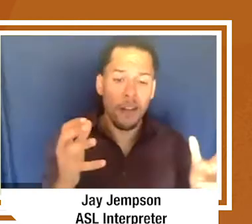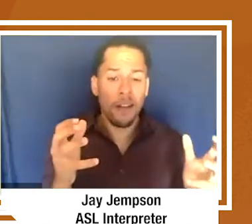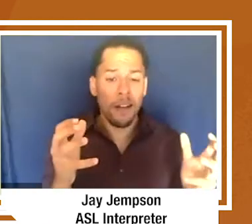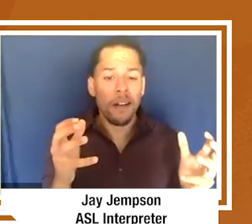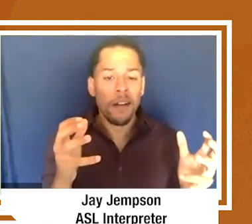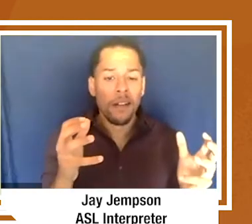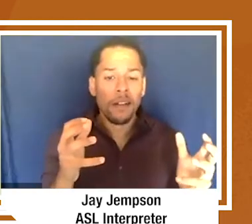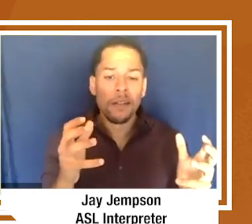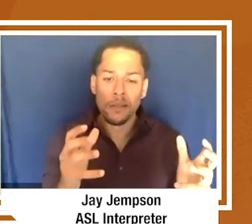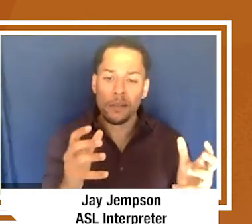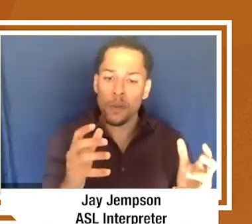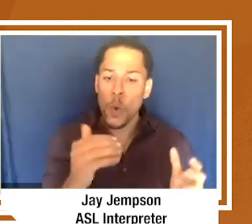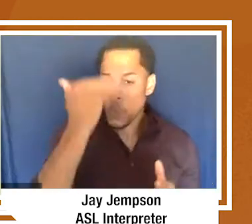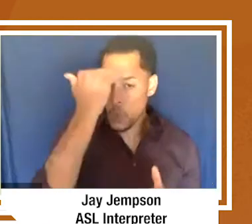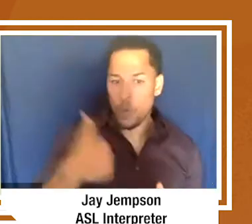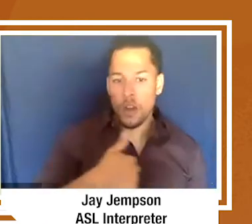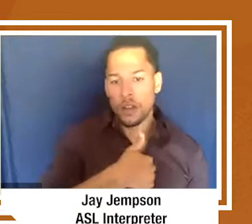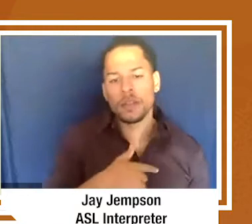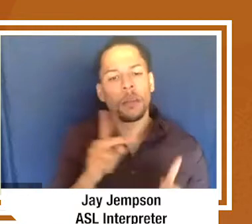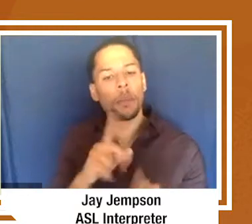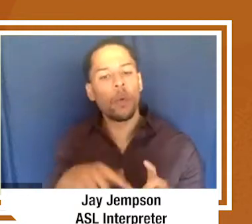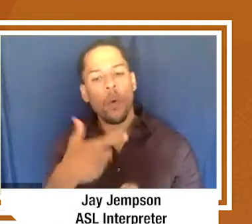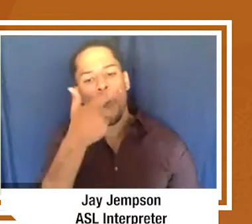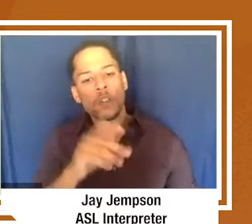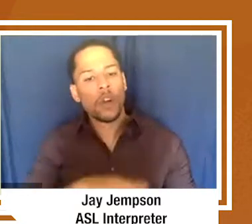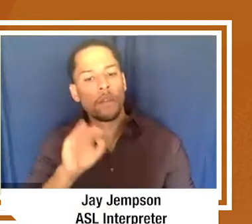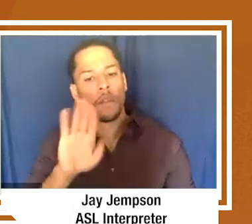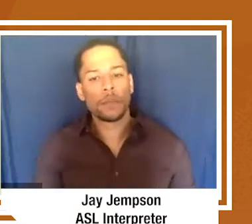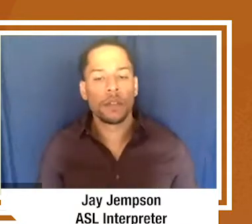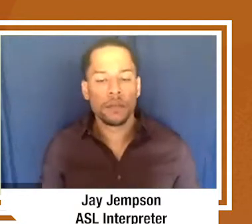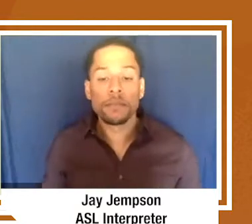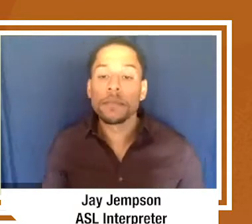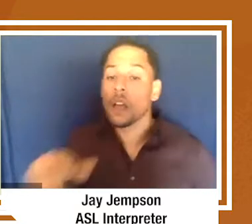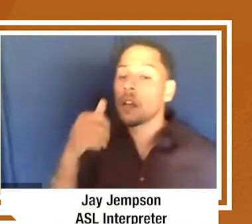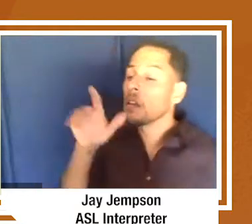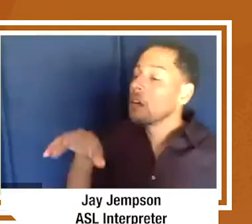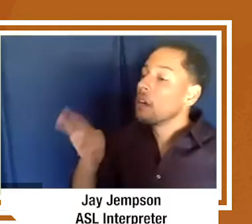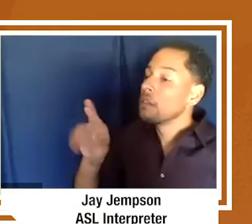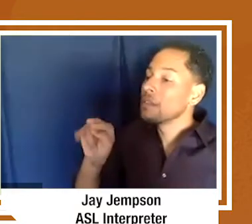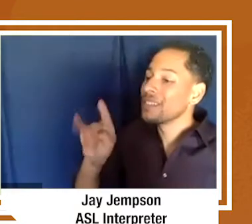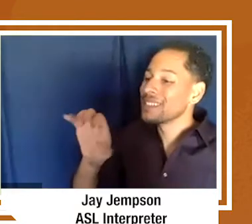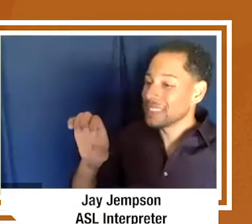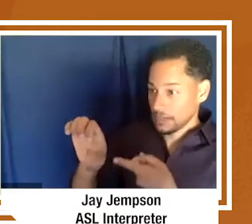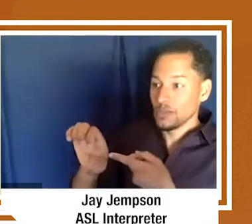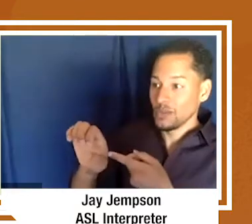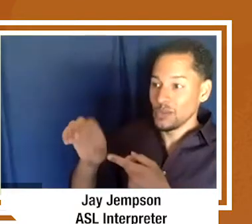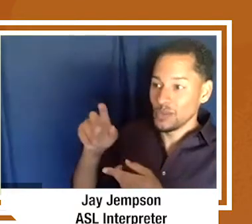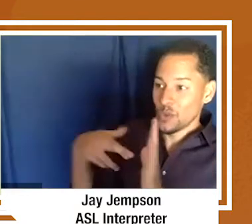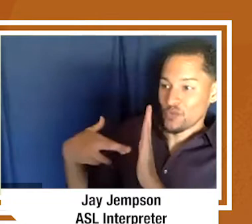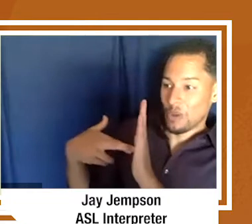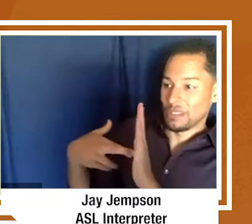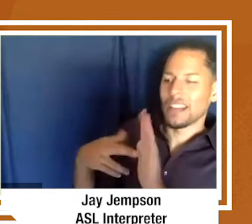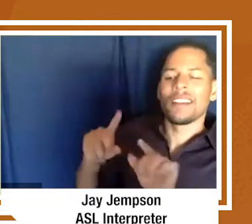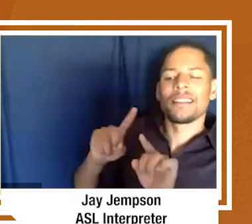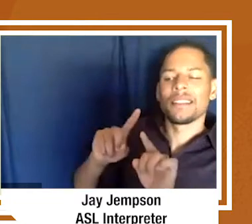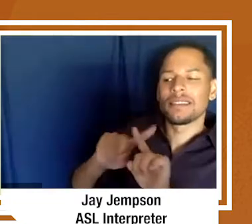some who are just out there in our Facebook watchers group. I'm looking at Francine now because Francine, you represent some of those artists,